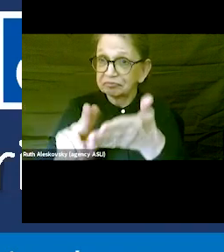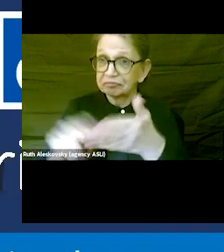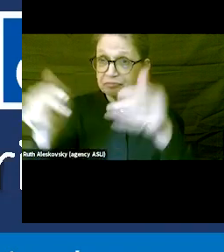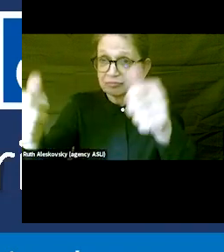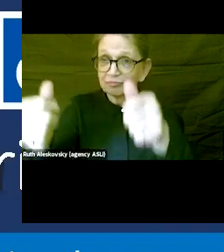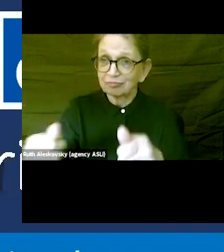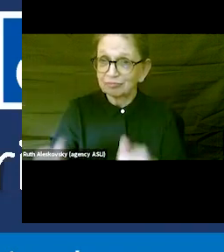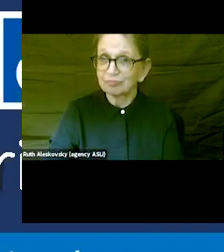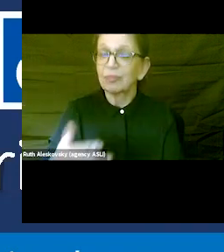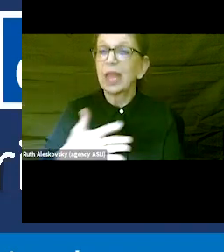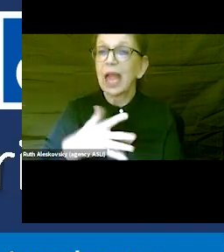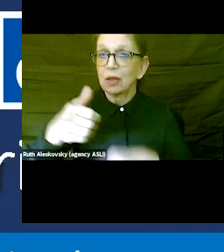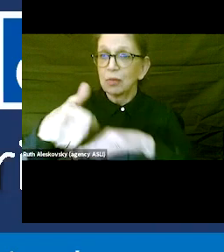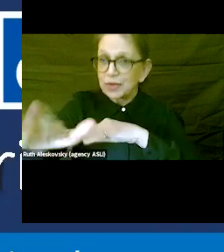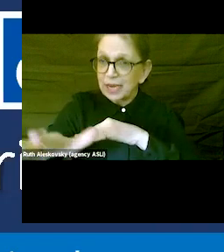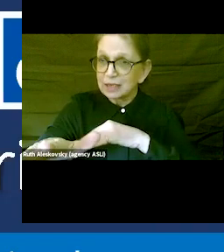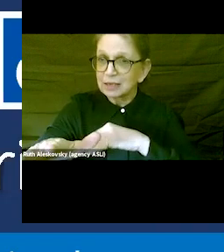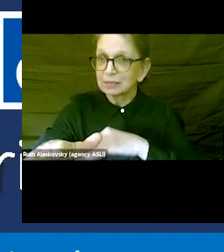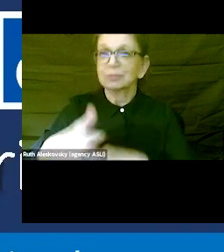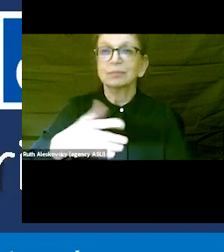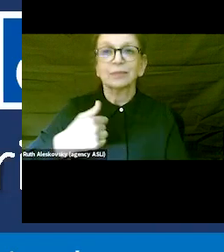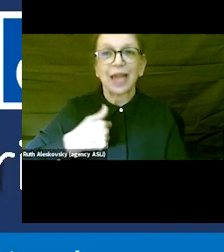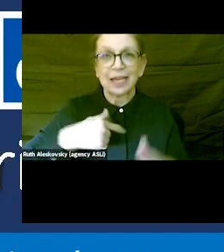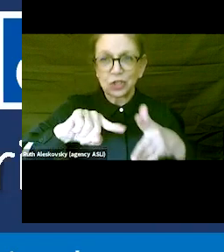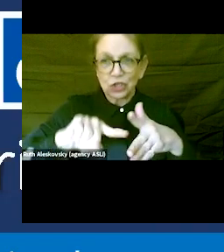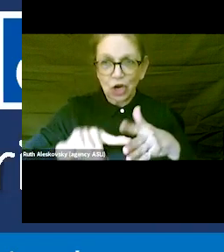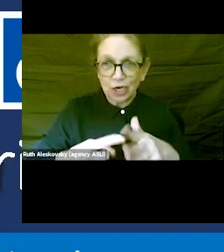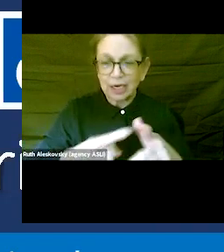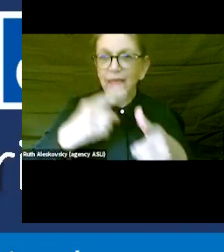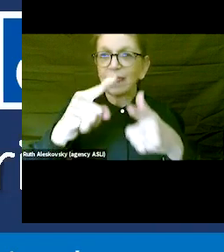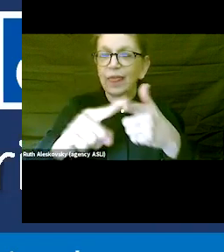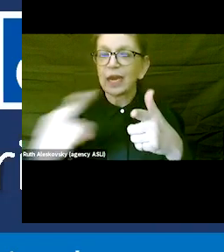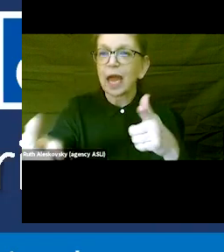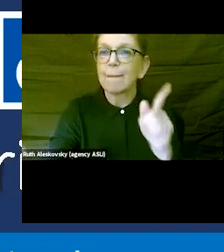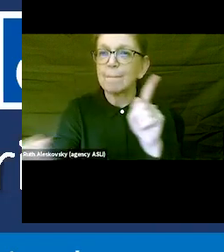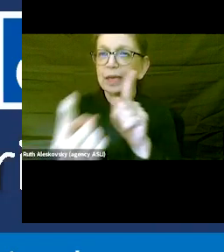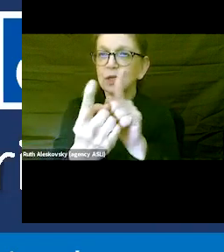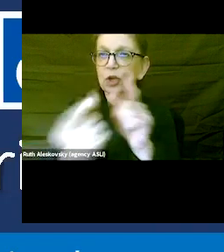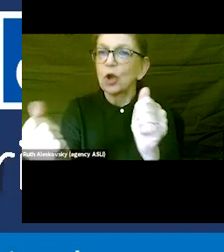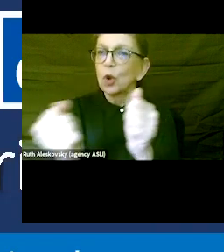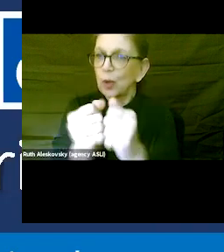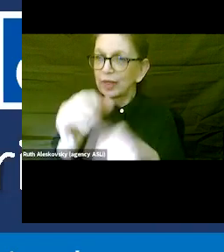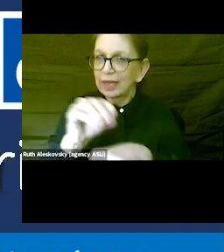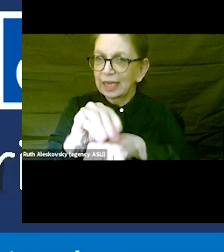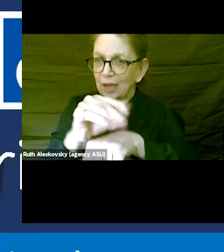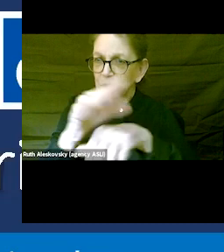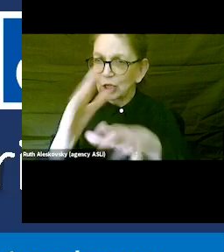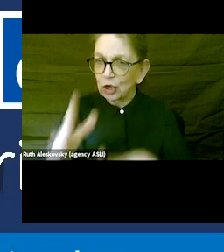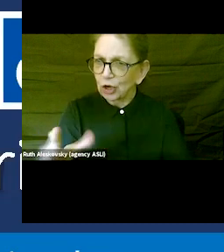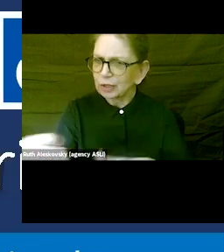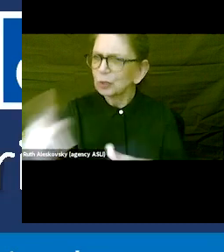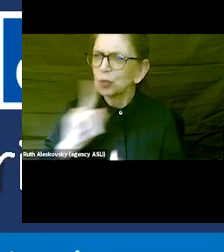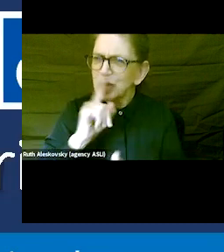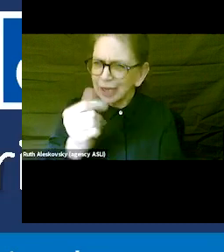journey. After that, I met with a relationship manager who was gracious enough to help me tailor